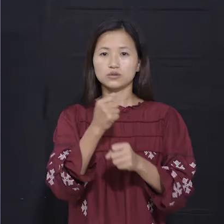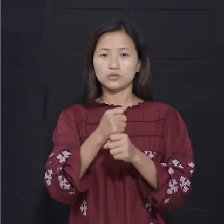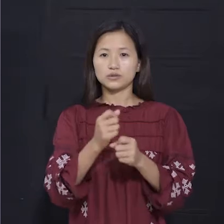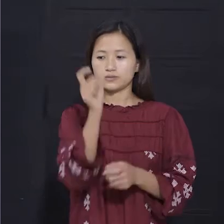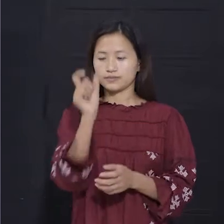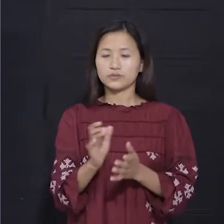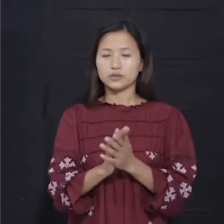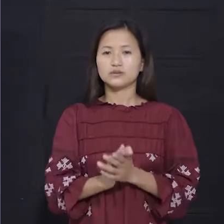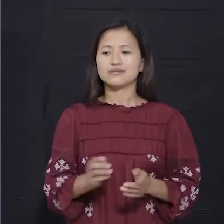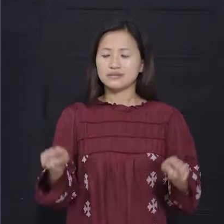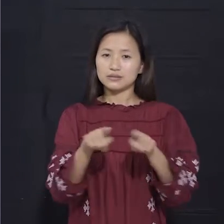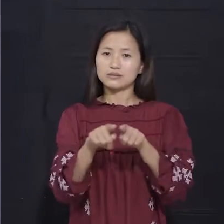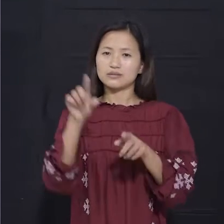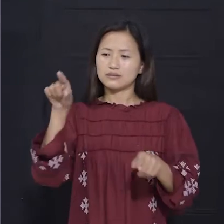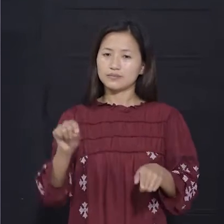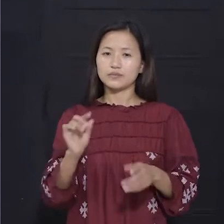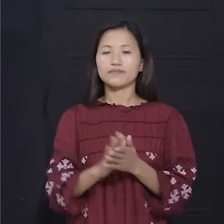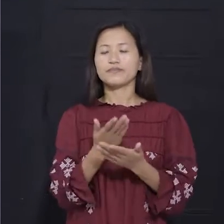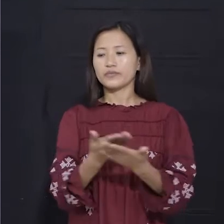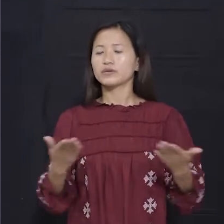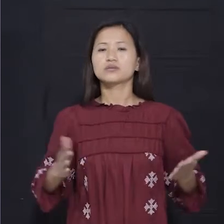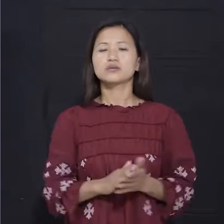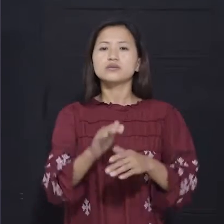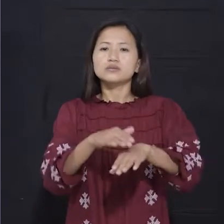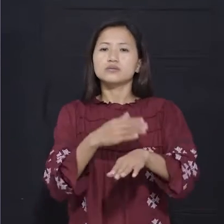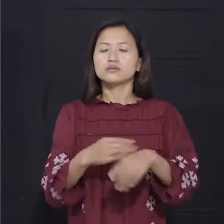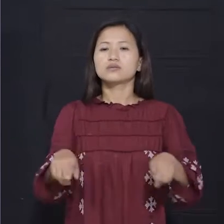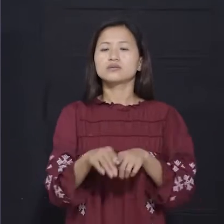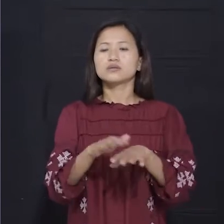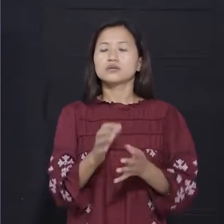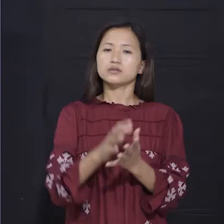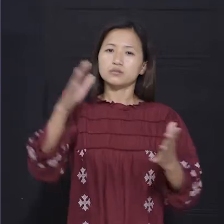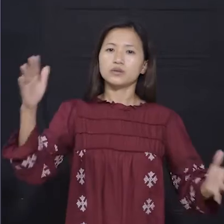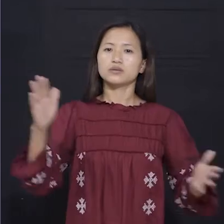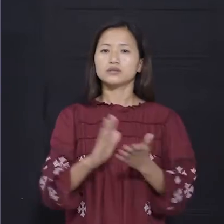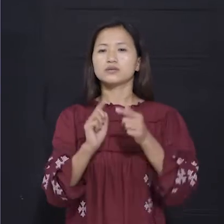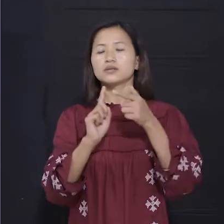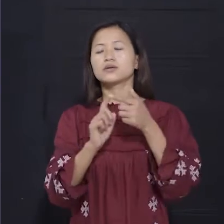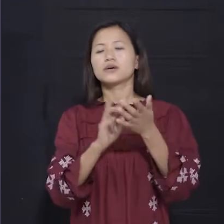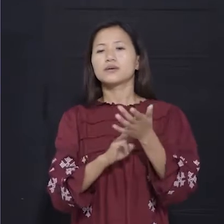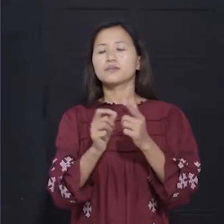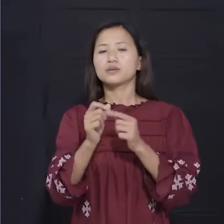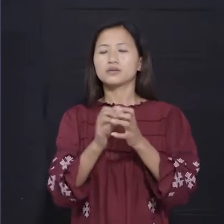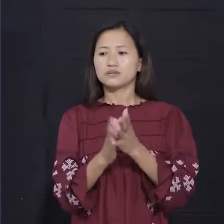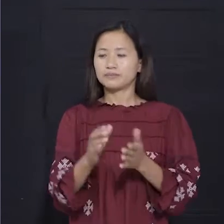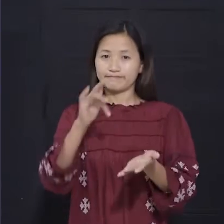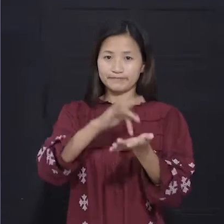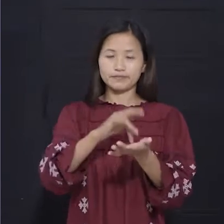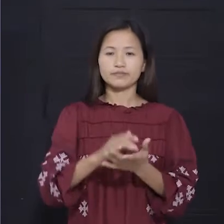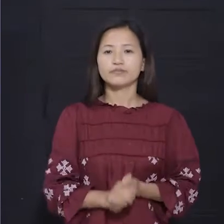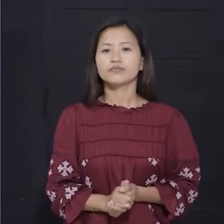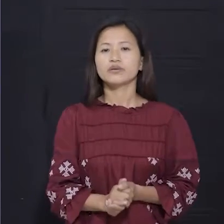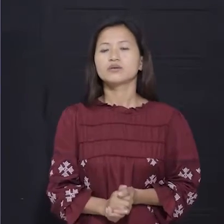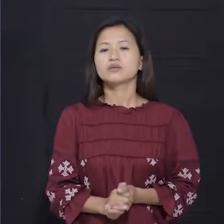He annexed Magadha and slowly he expanded his empire. So he started the